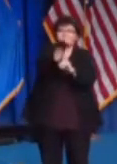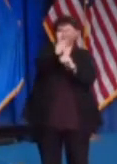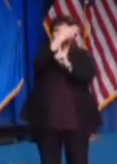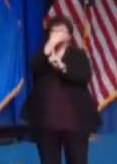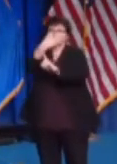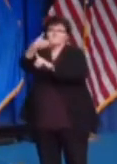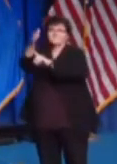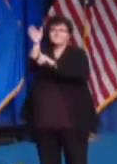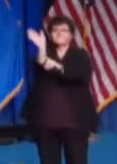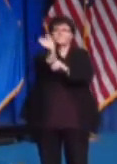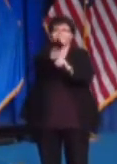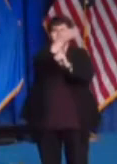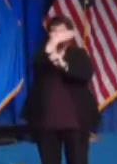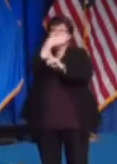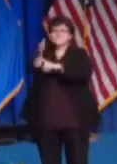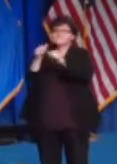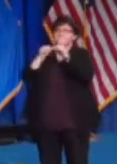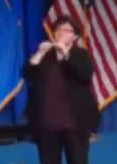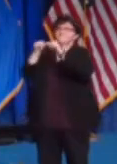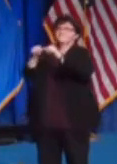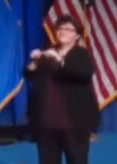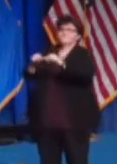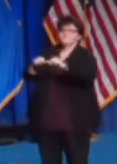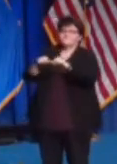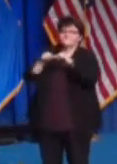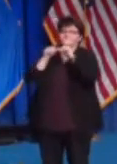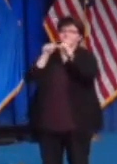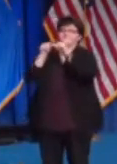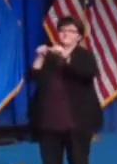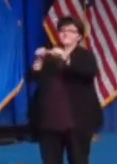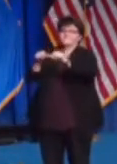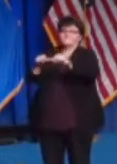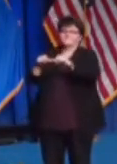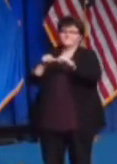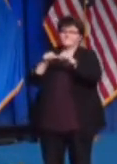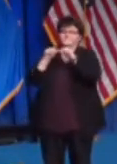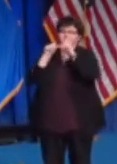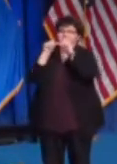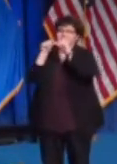our flag was still there.